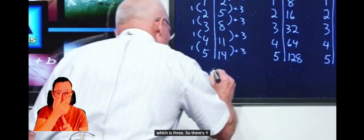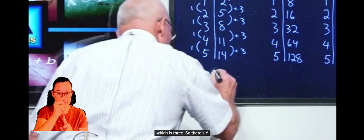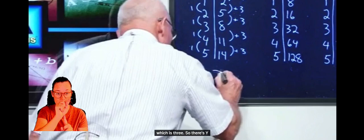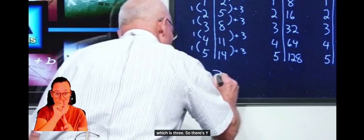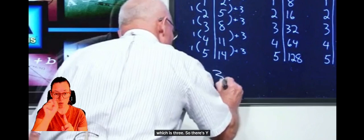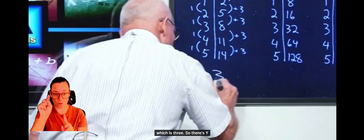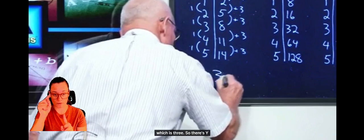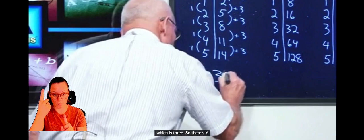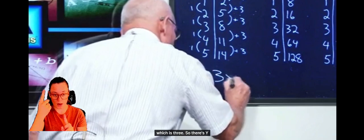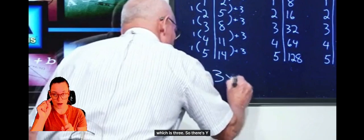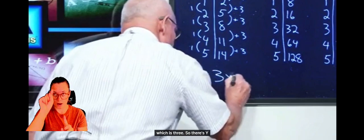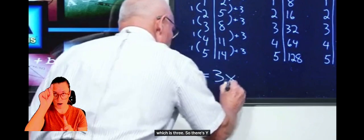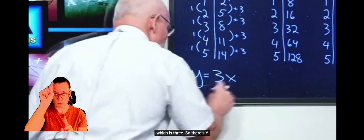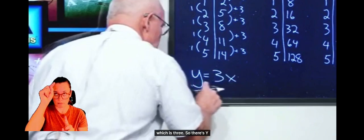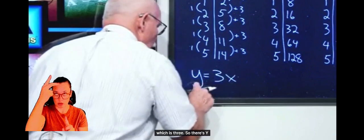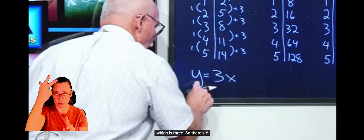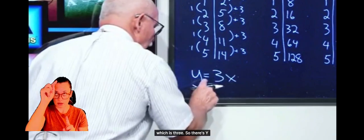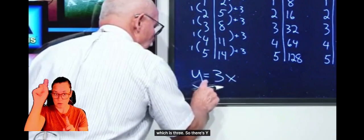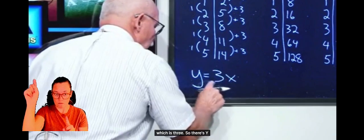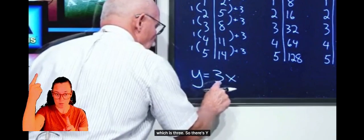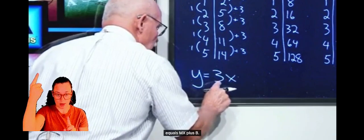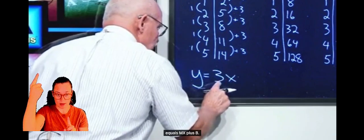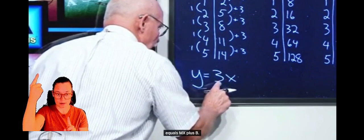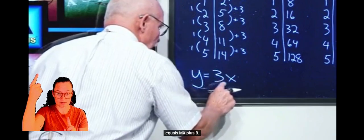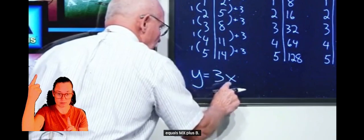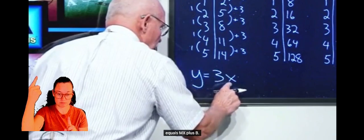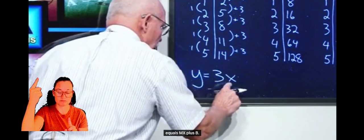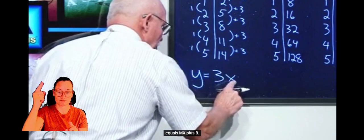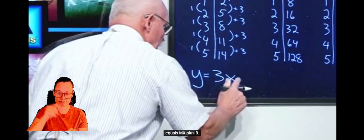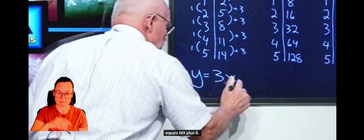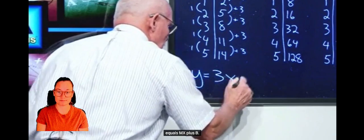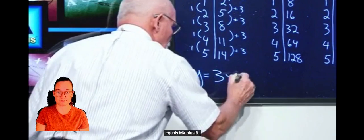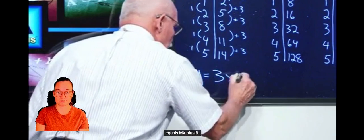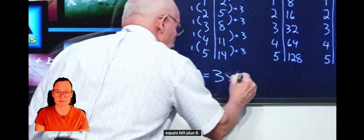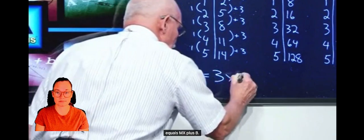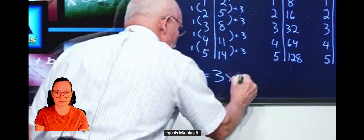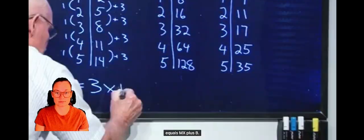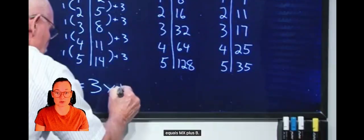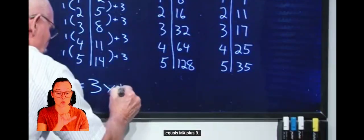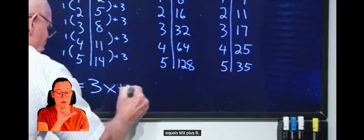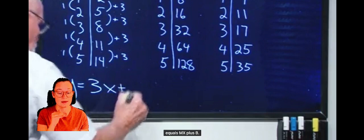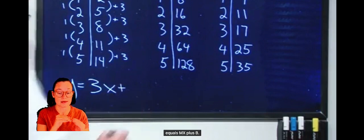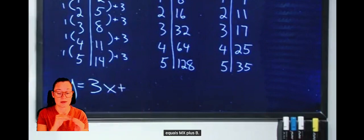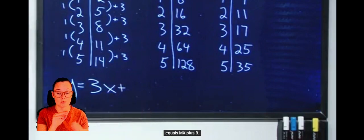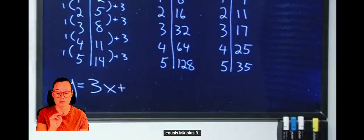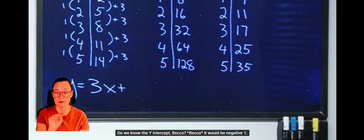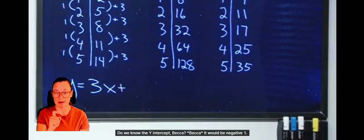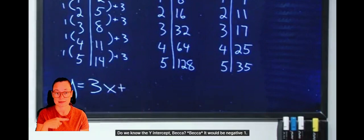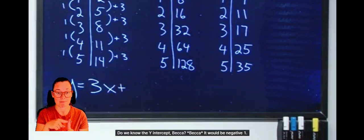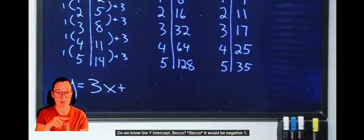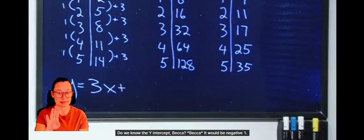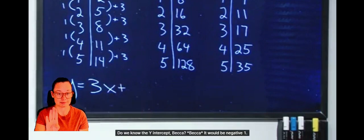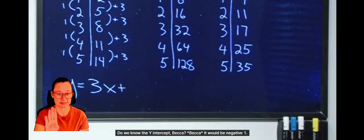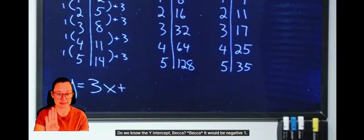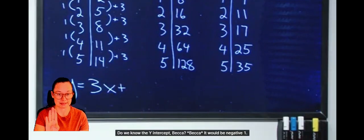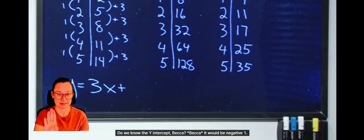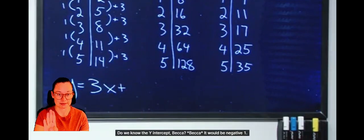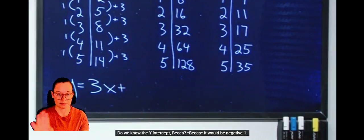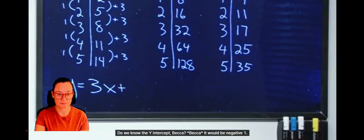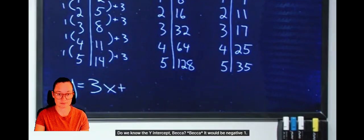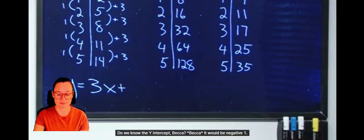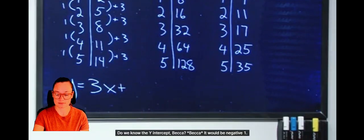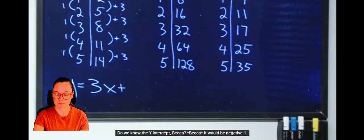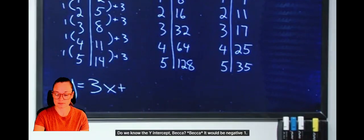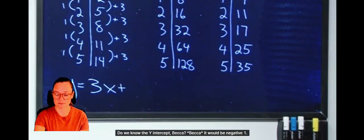which is 3. So there's y equals mx plus b. Do we know the